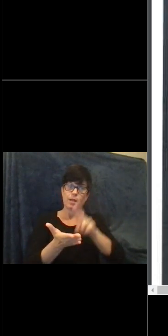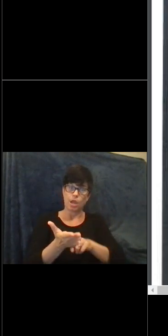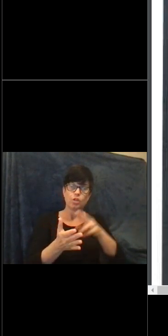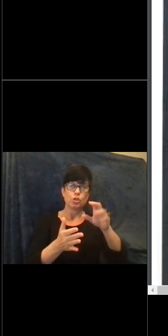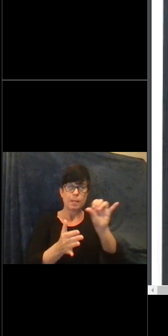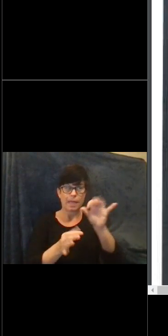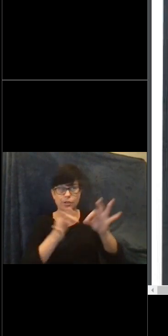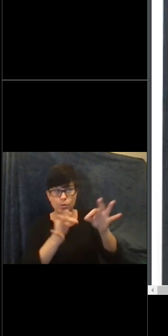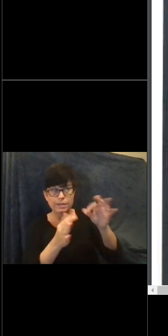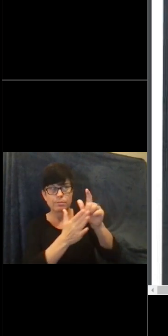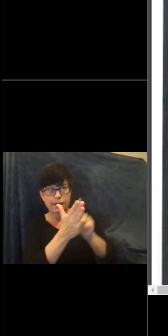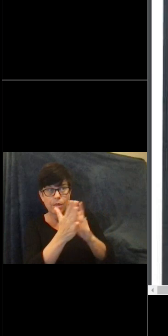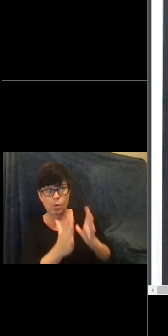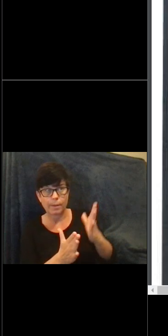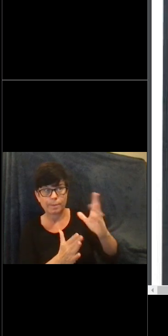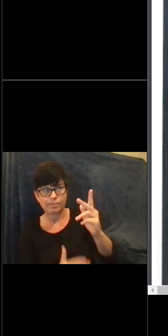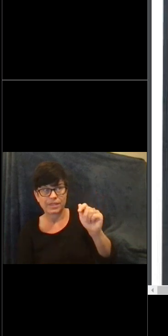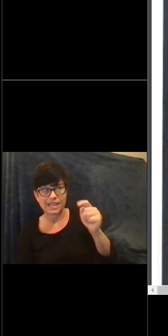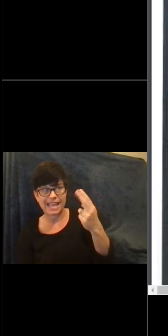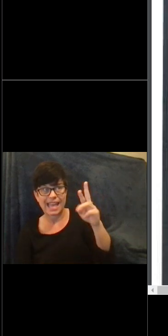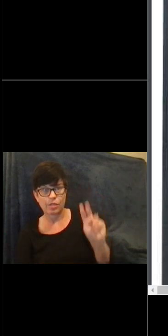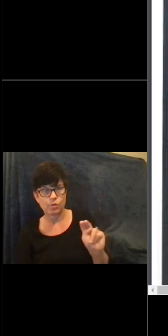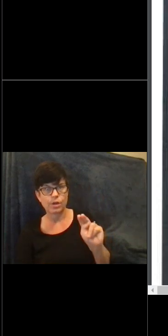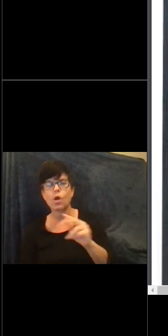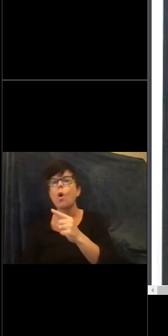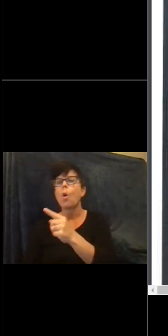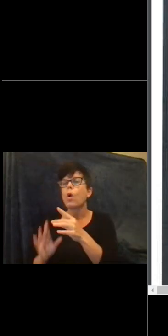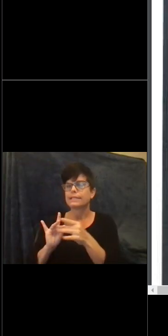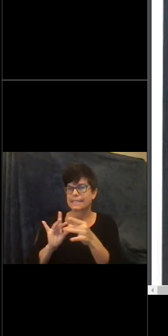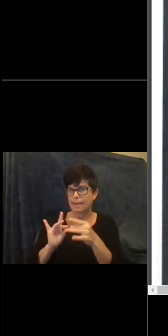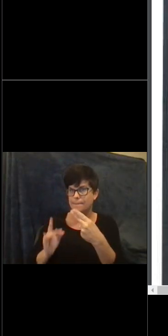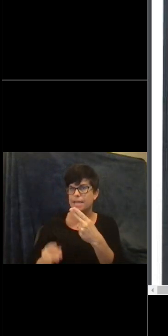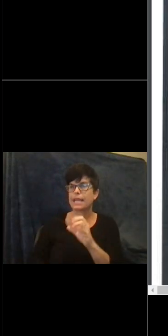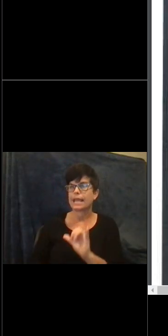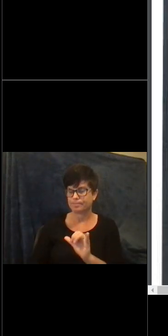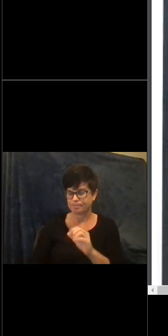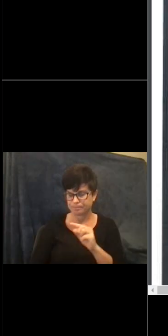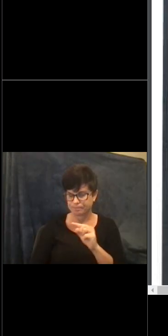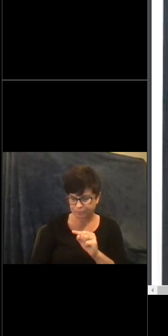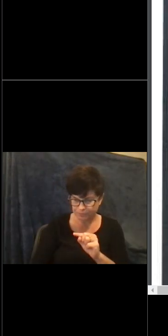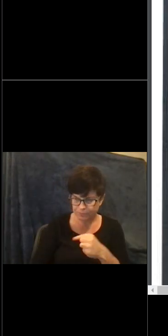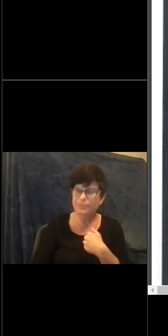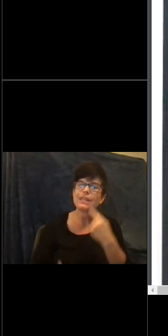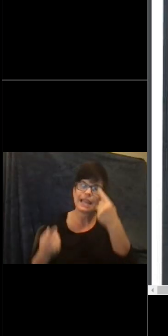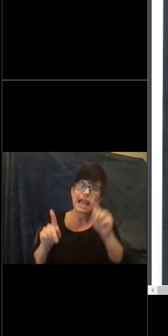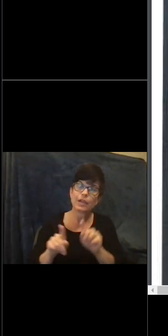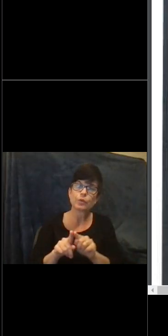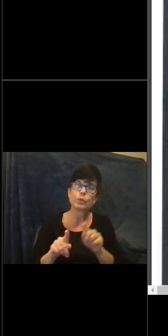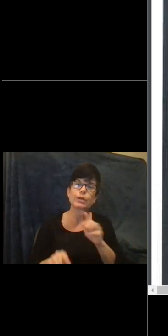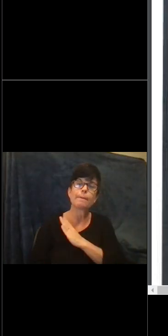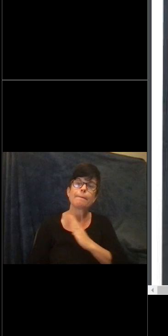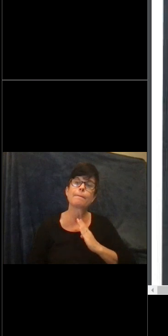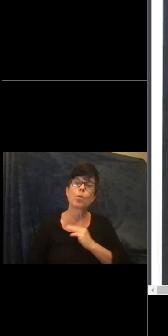Thank you, board member. Board member Hay. Just one statement. I agree with what Board Member Kelly is saying, but how would we